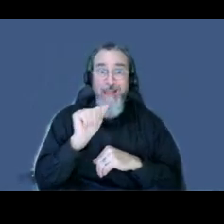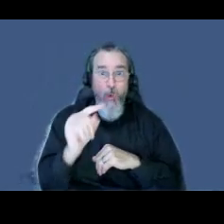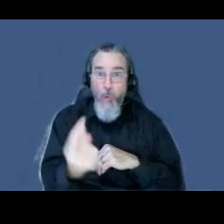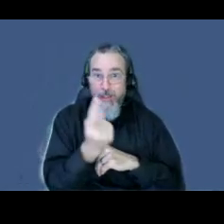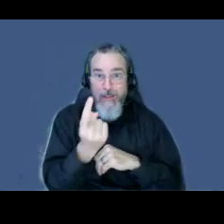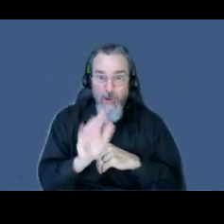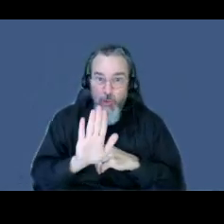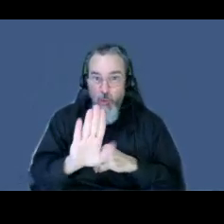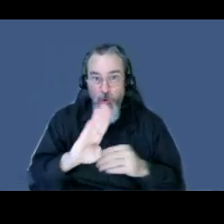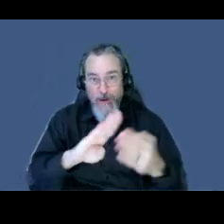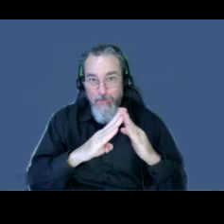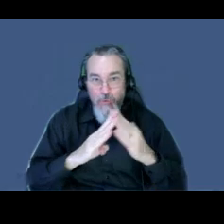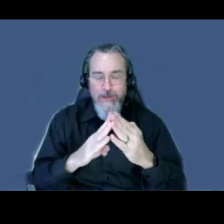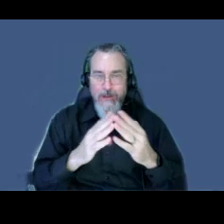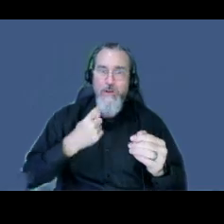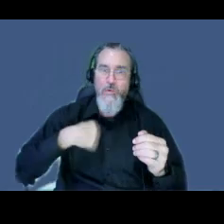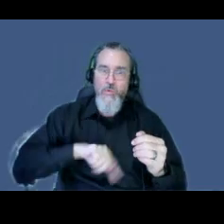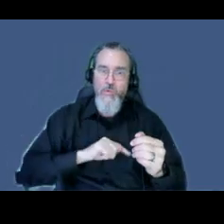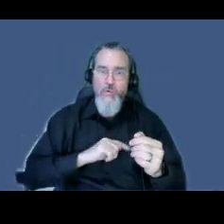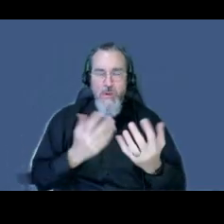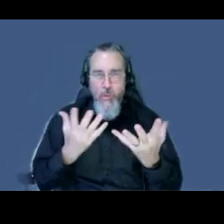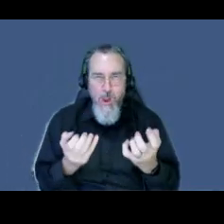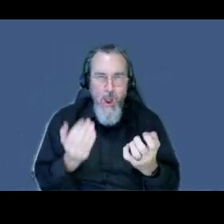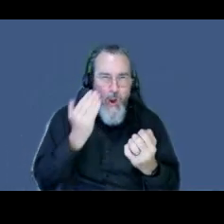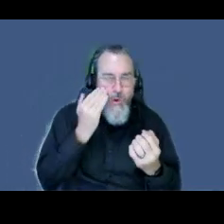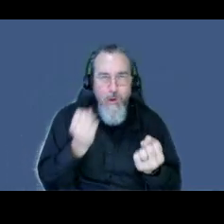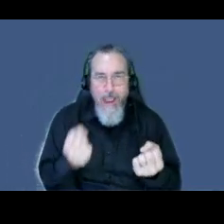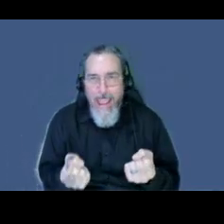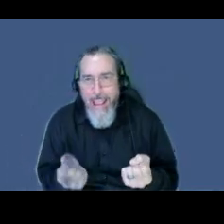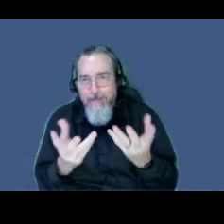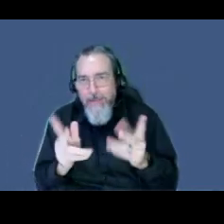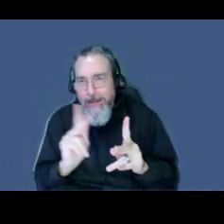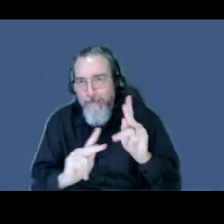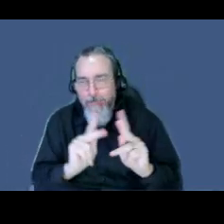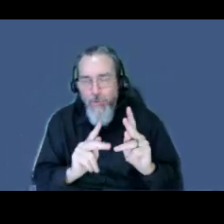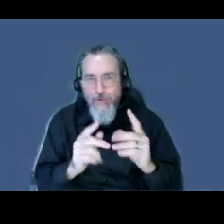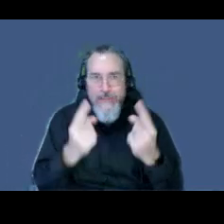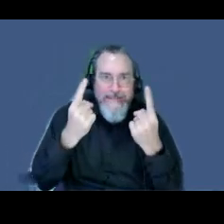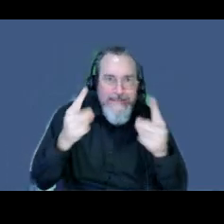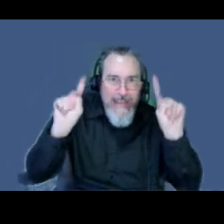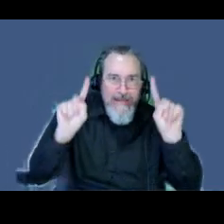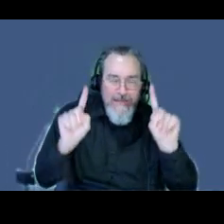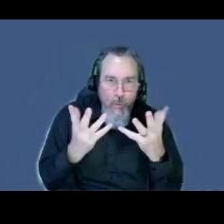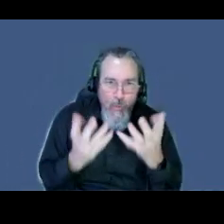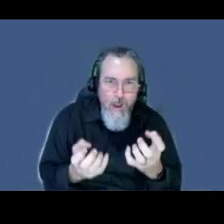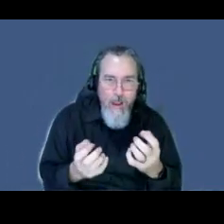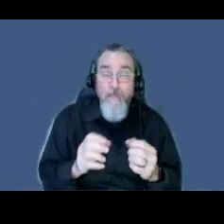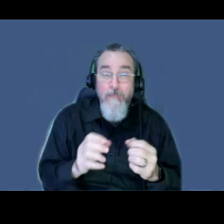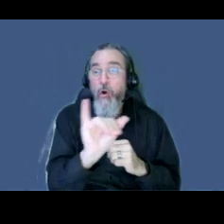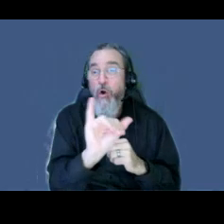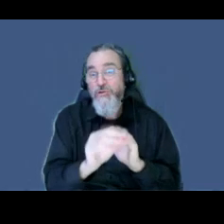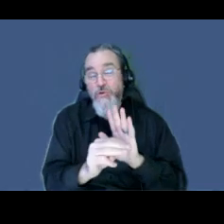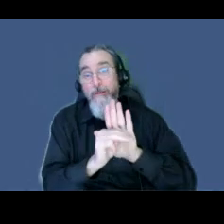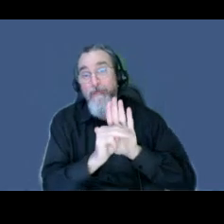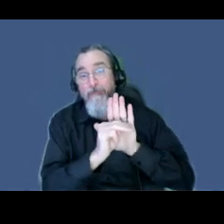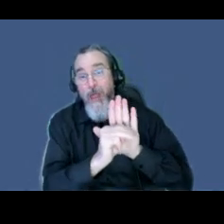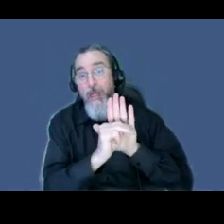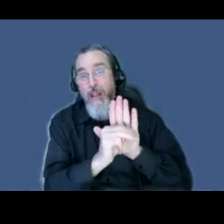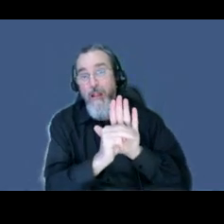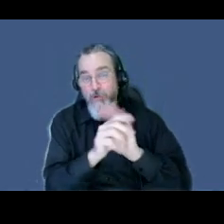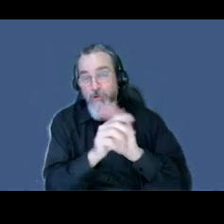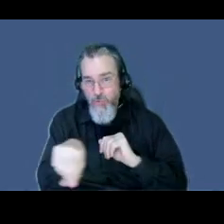many people are you doing? But as important to me is going to be the models from some of you are working